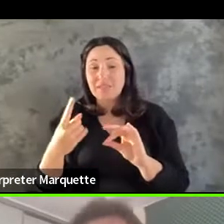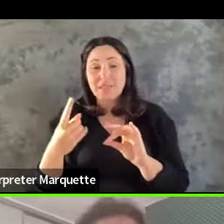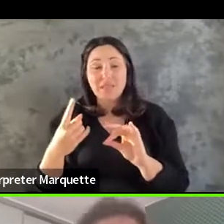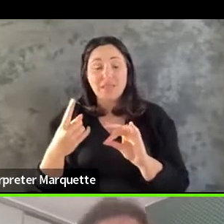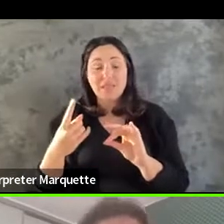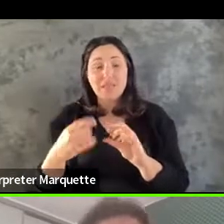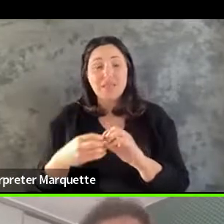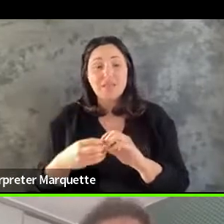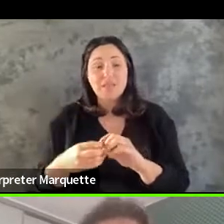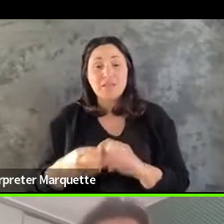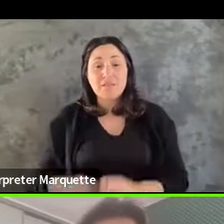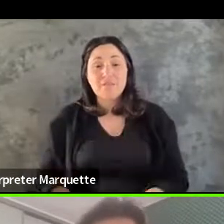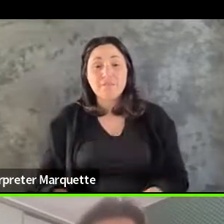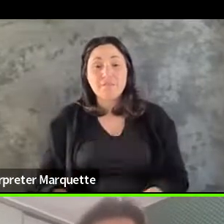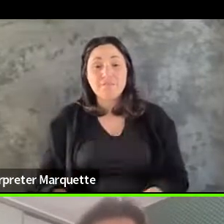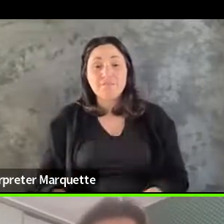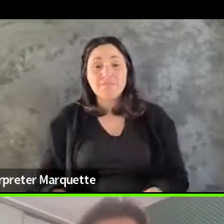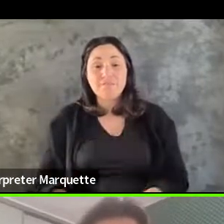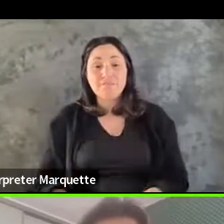the meeting?